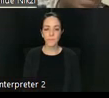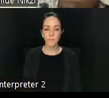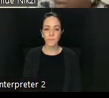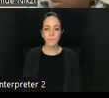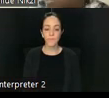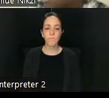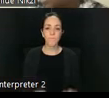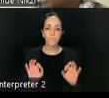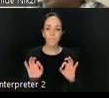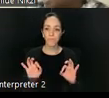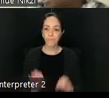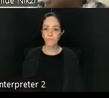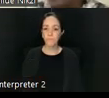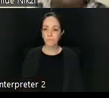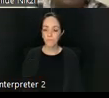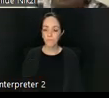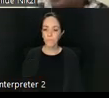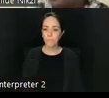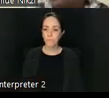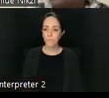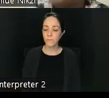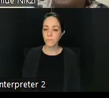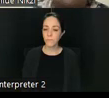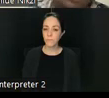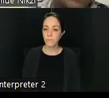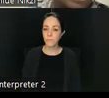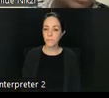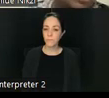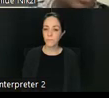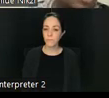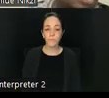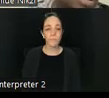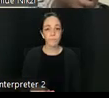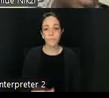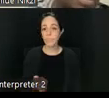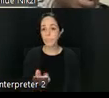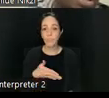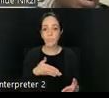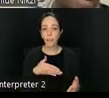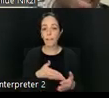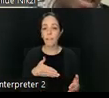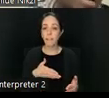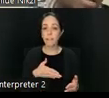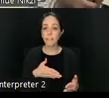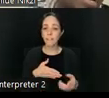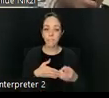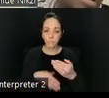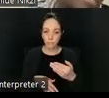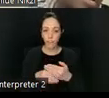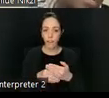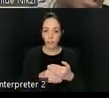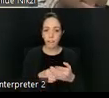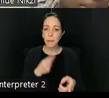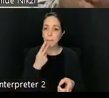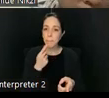Wonderful. Okay, is there any strong opposition to the addition of and other